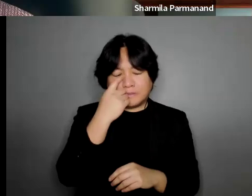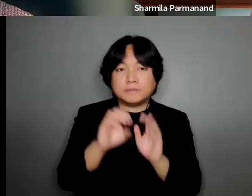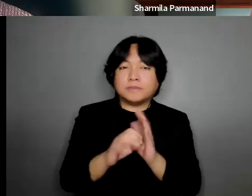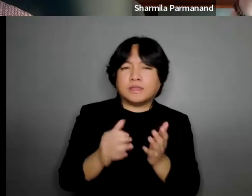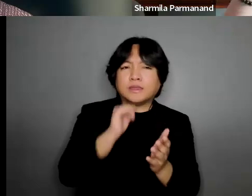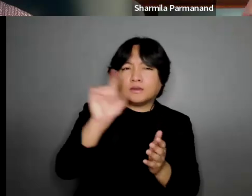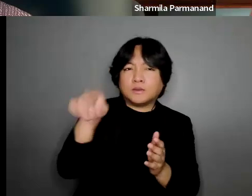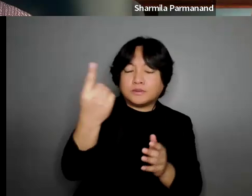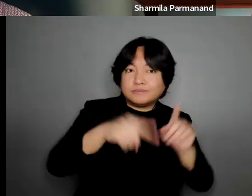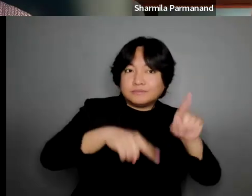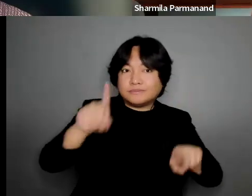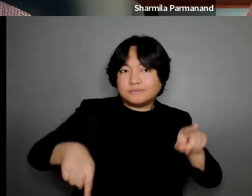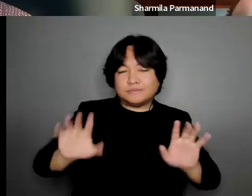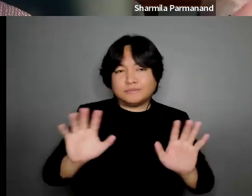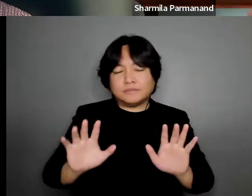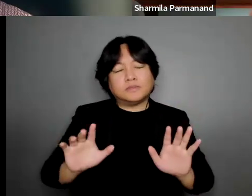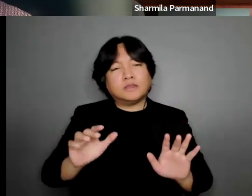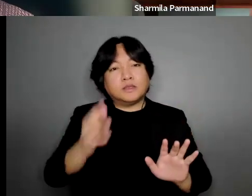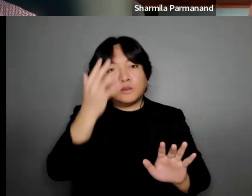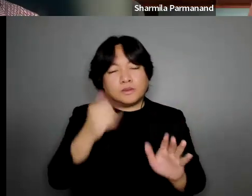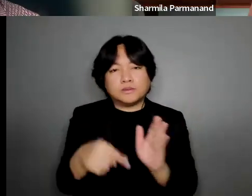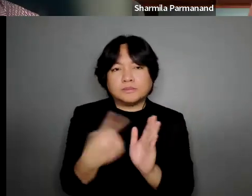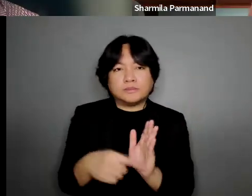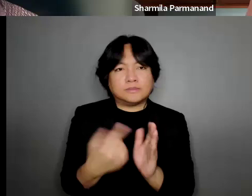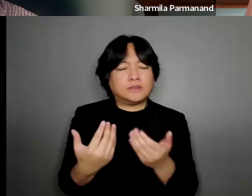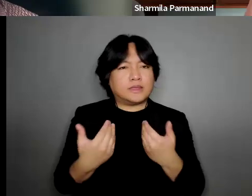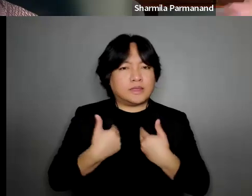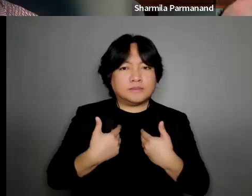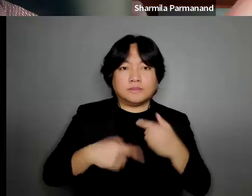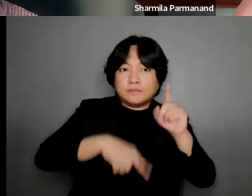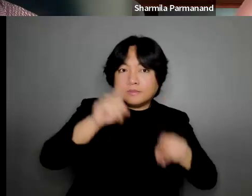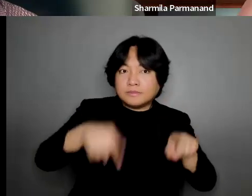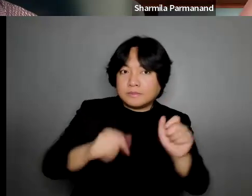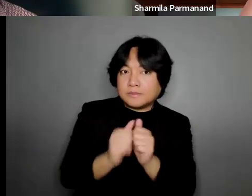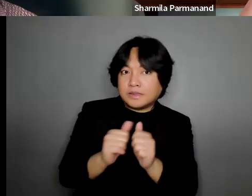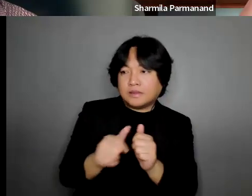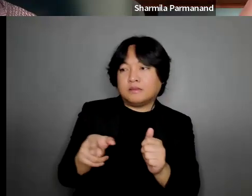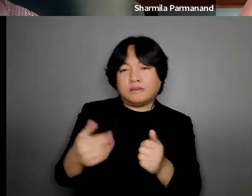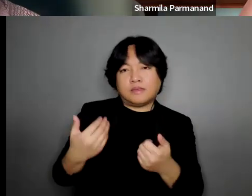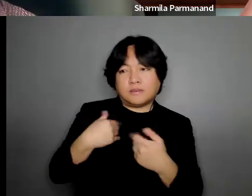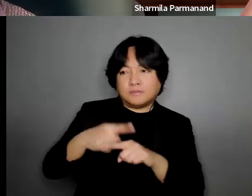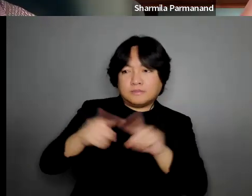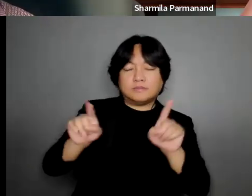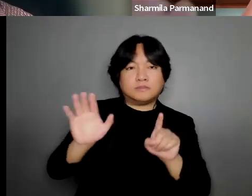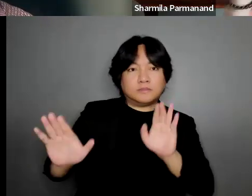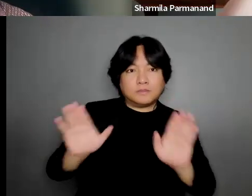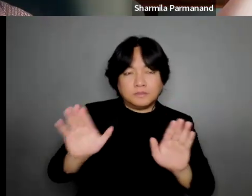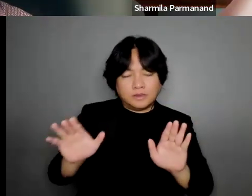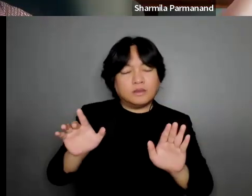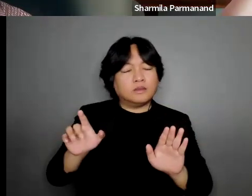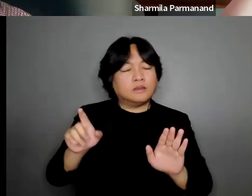diversity because sometimes embodied difference is not the same as epistemic difference. So